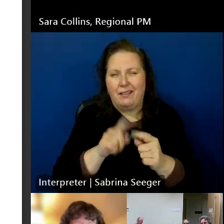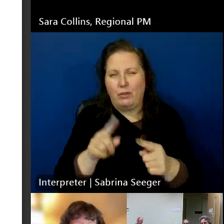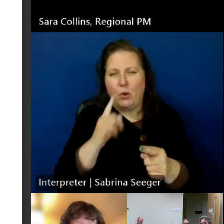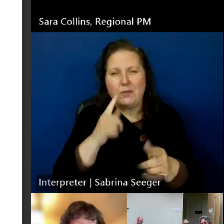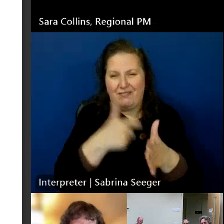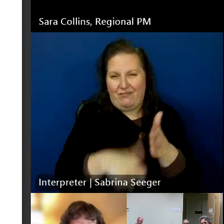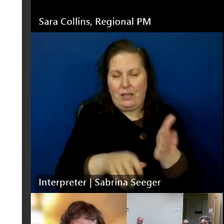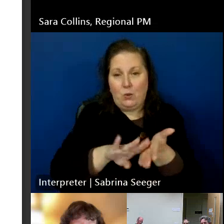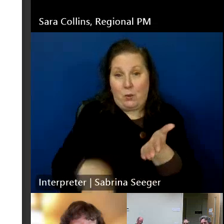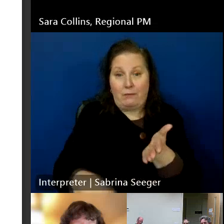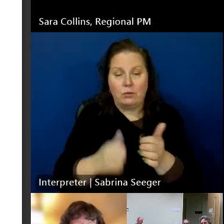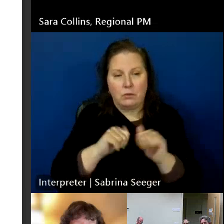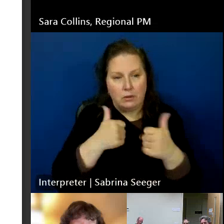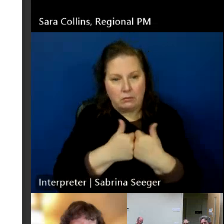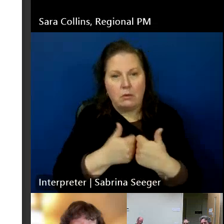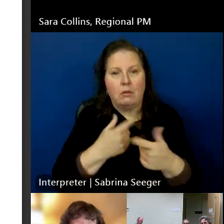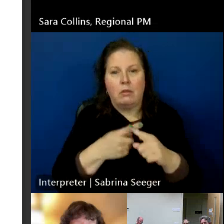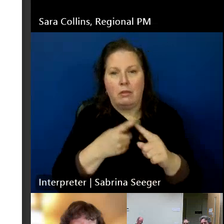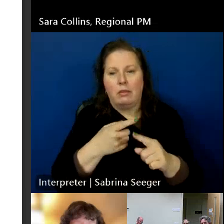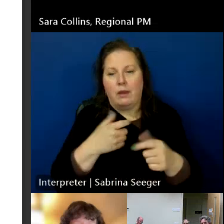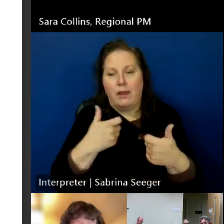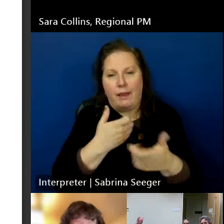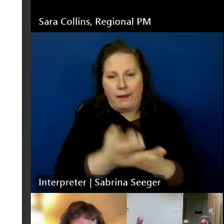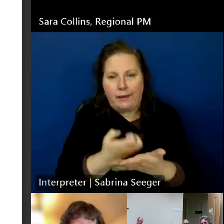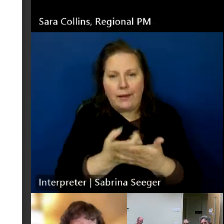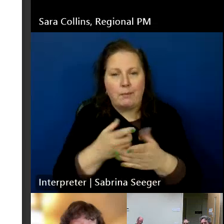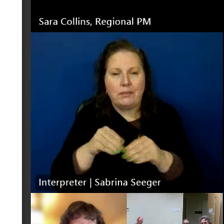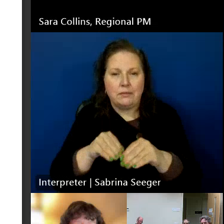the challenge of the economics of deploying rural areas.